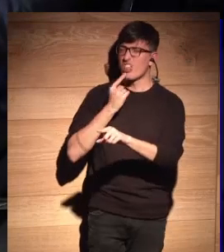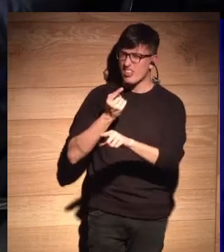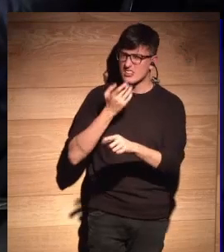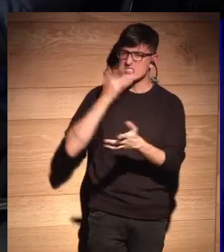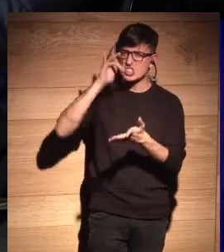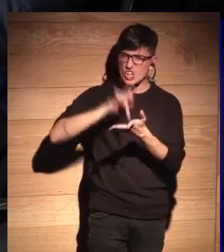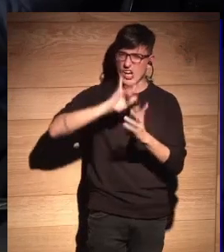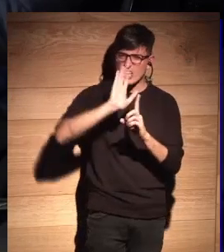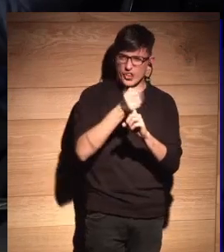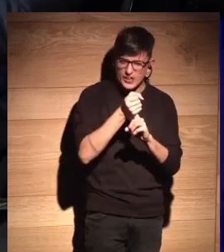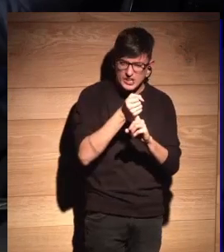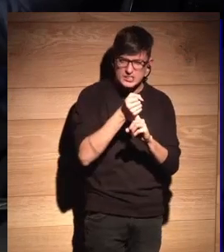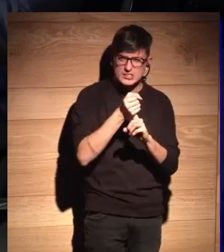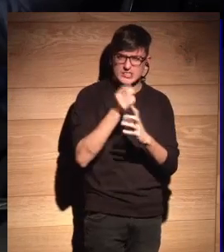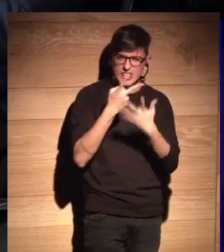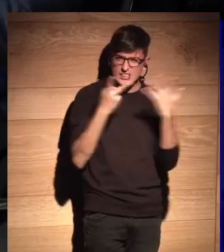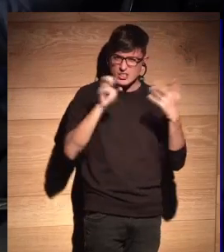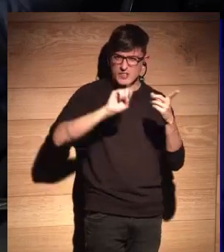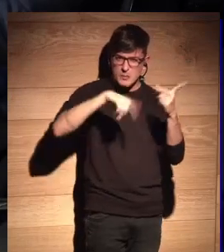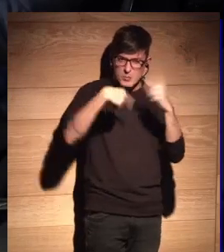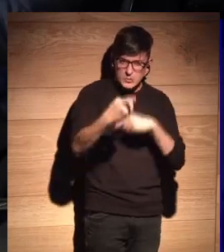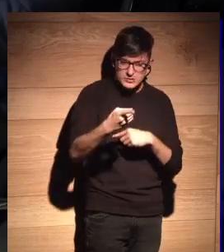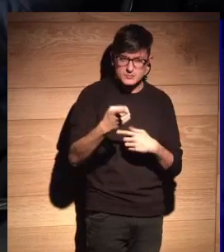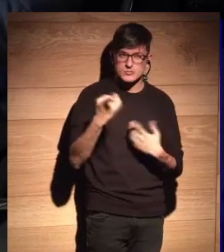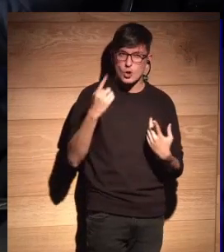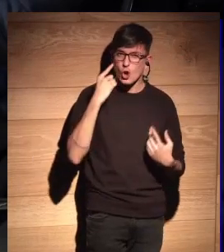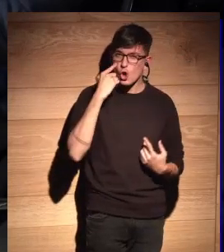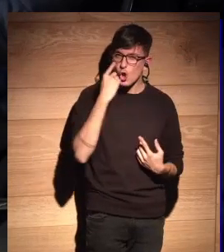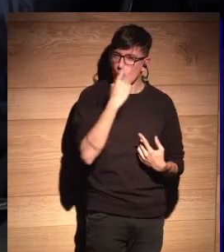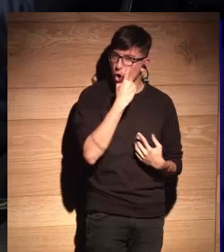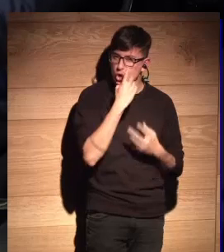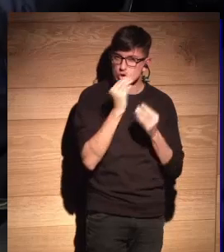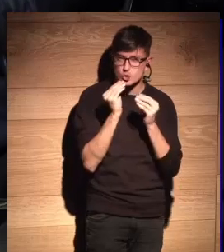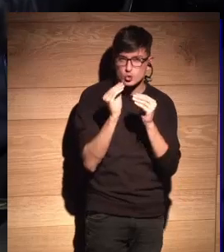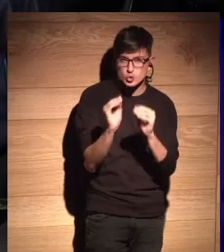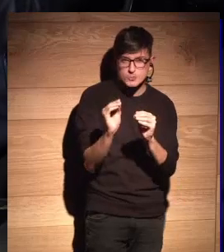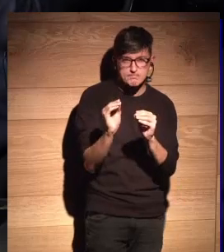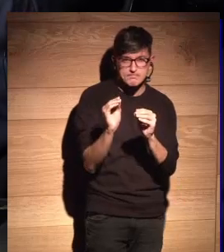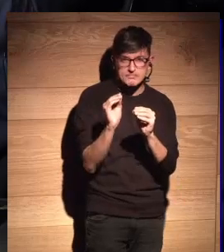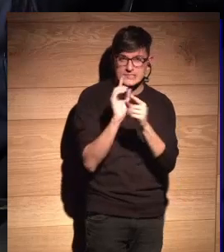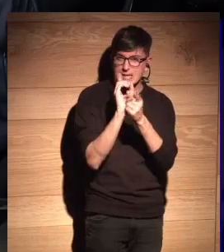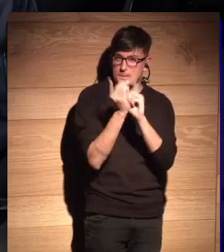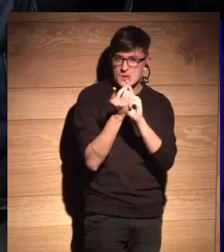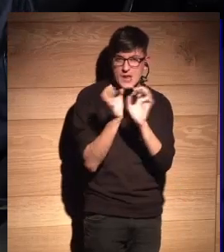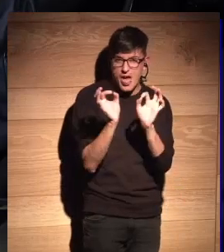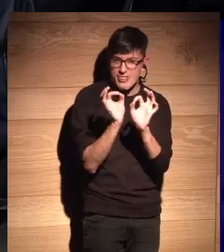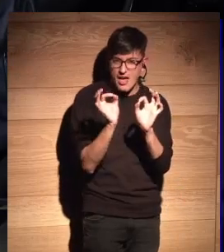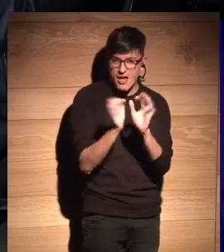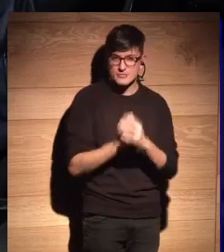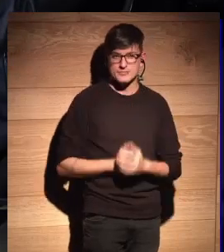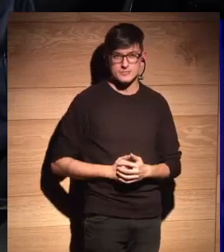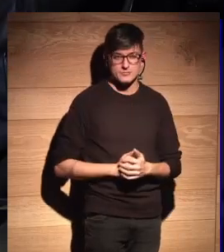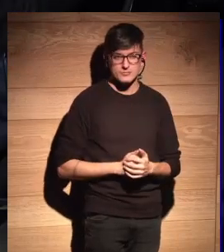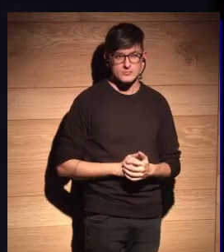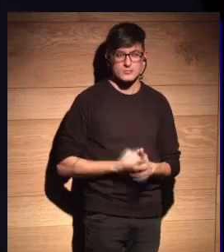these 70 years, her eyes has totally changed. Well, there were two things about that.